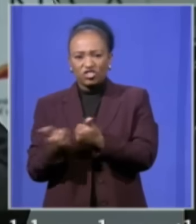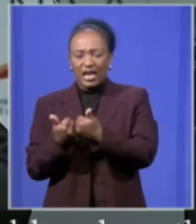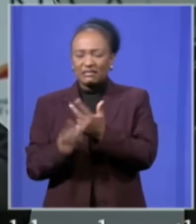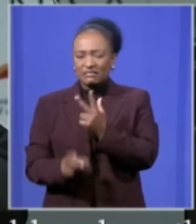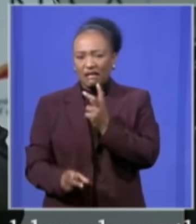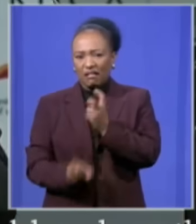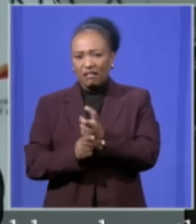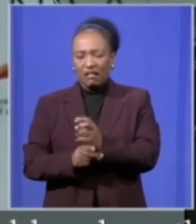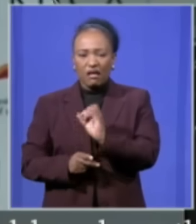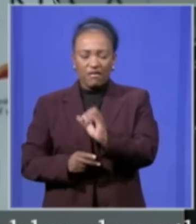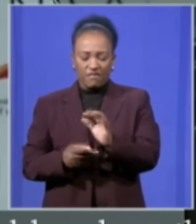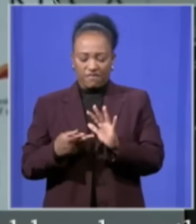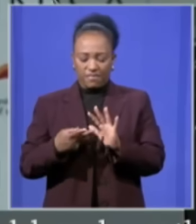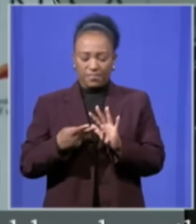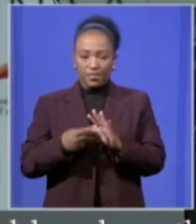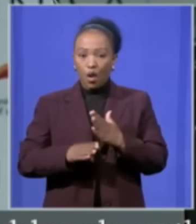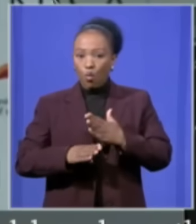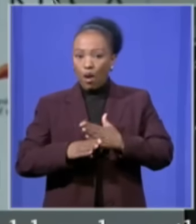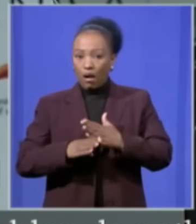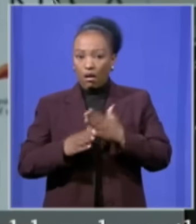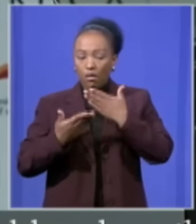unemployment that continues to rise,